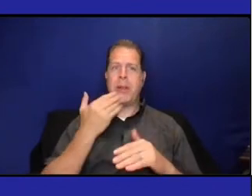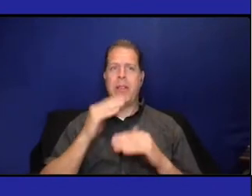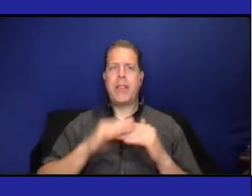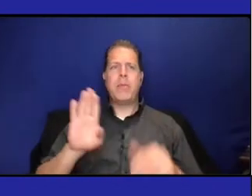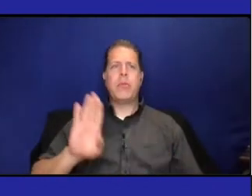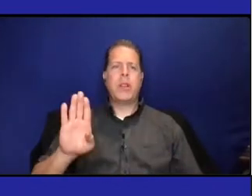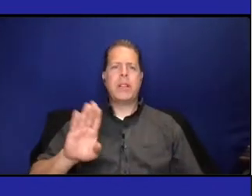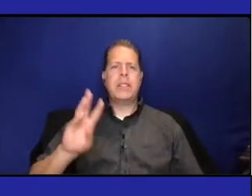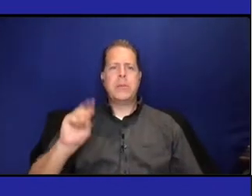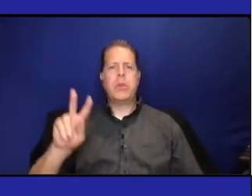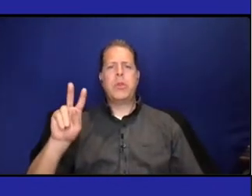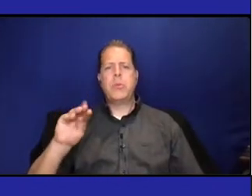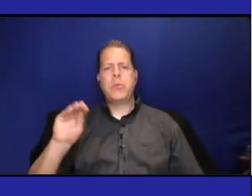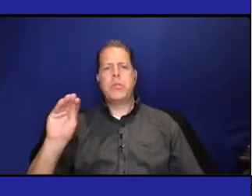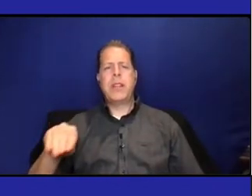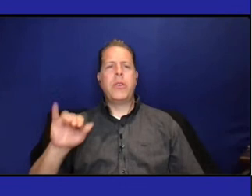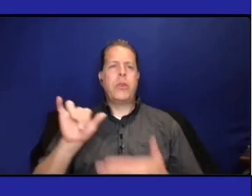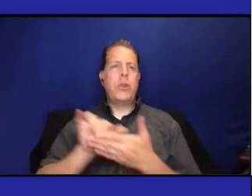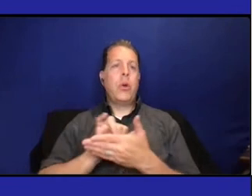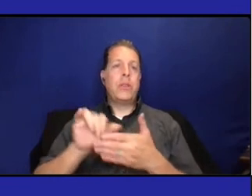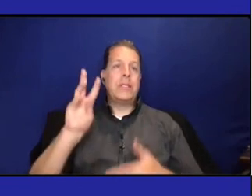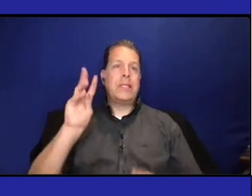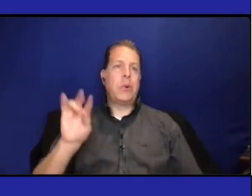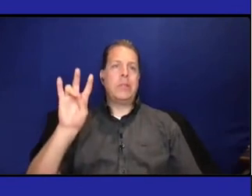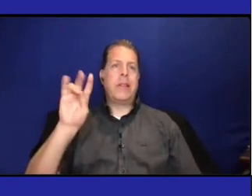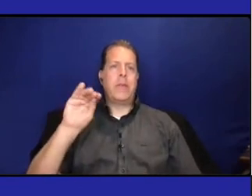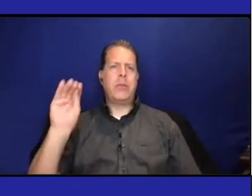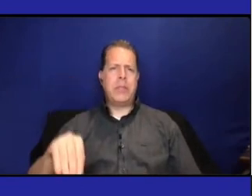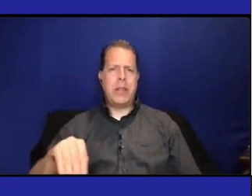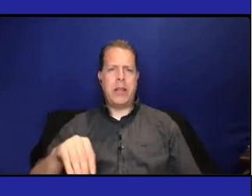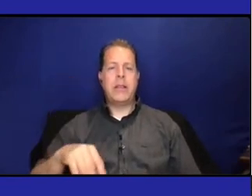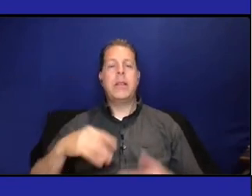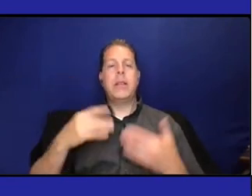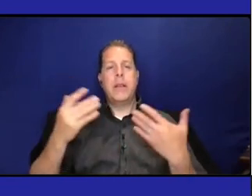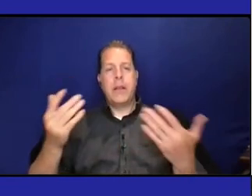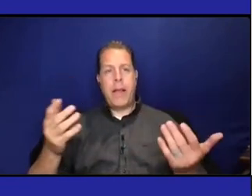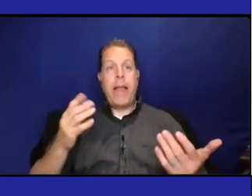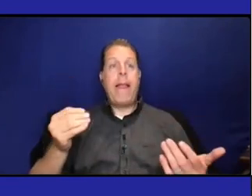6.2%, or in New York City, 6.7%. And of course, if you have